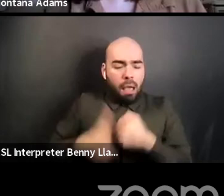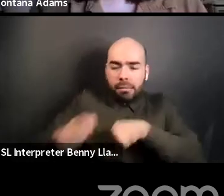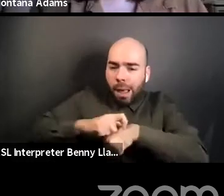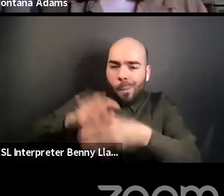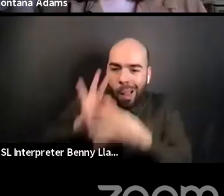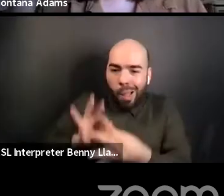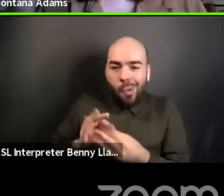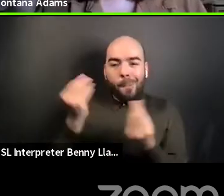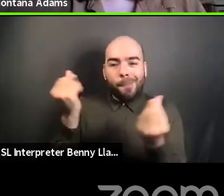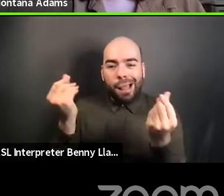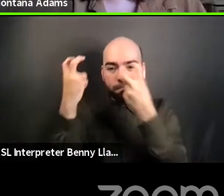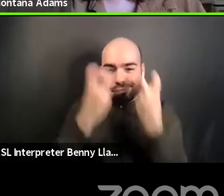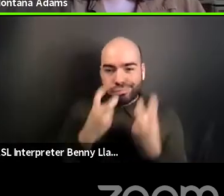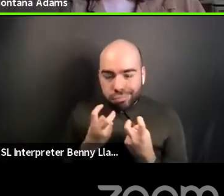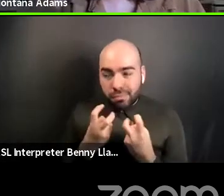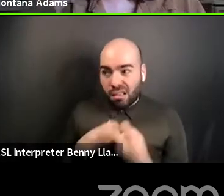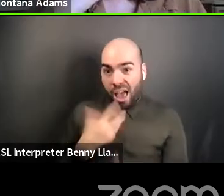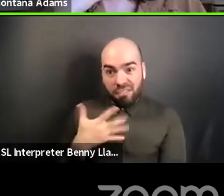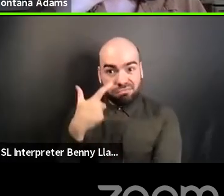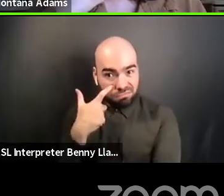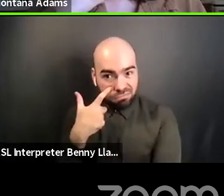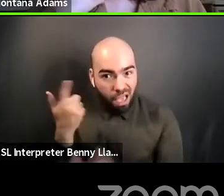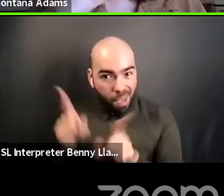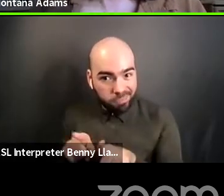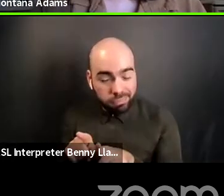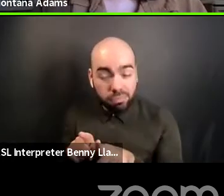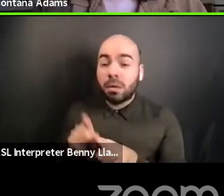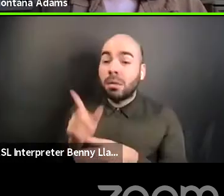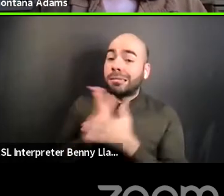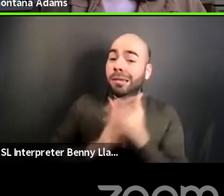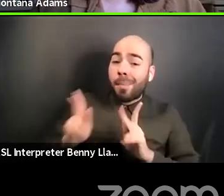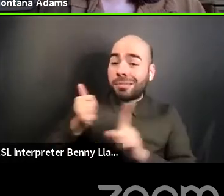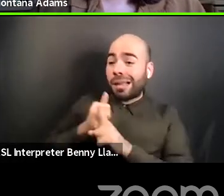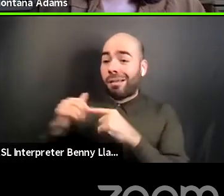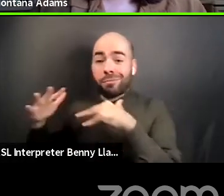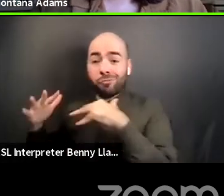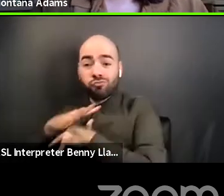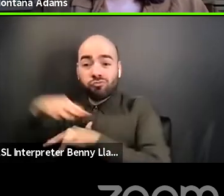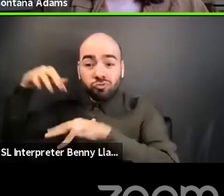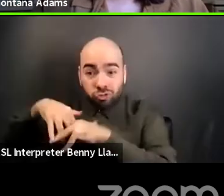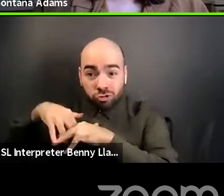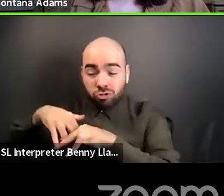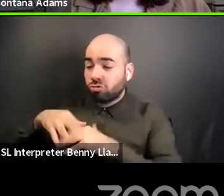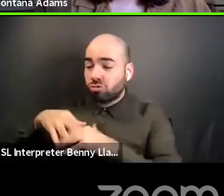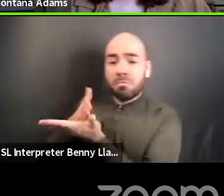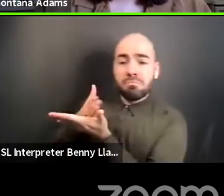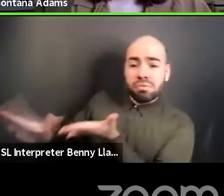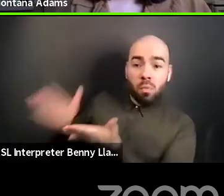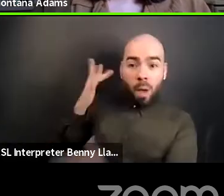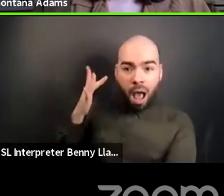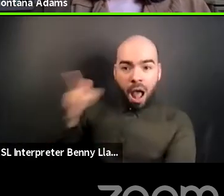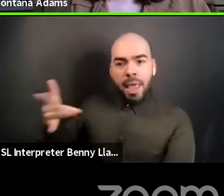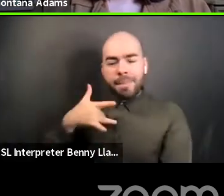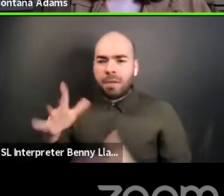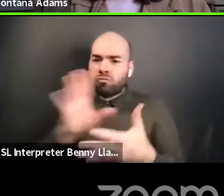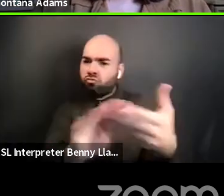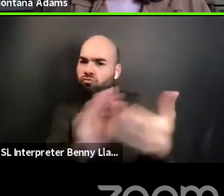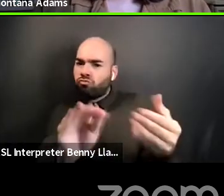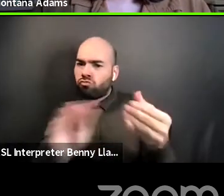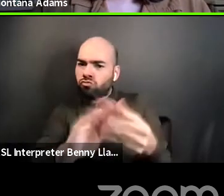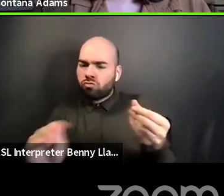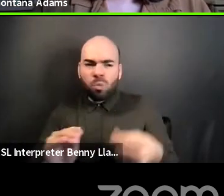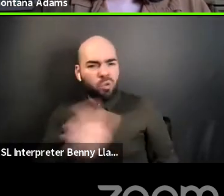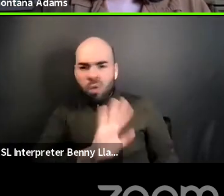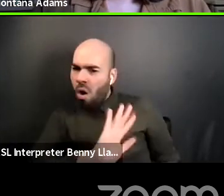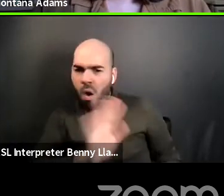Because I've seen it happen, you know, I've seen it happen where people, where Indigenous people are asked to step aside because they're too outspoken, mm-hmm. you know?